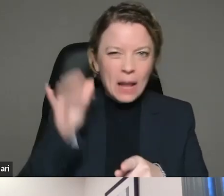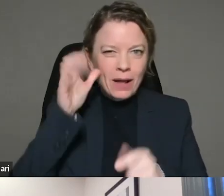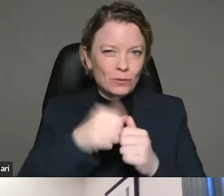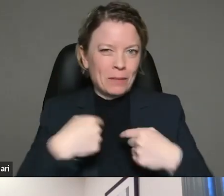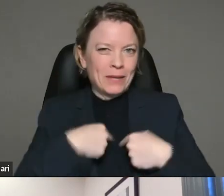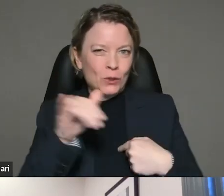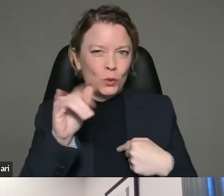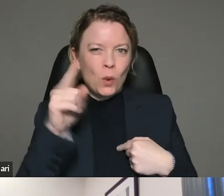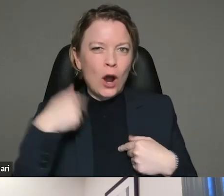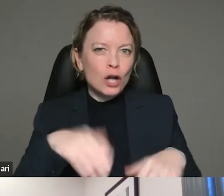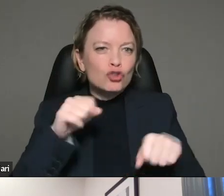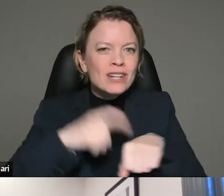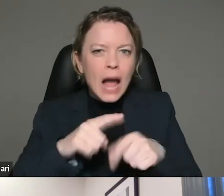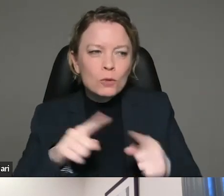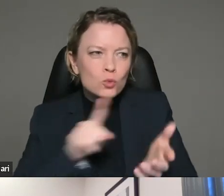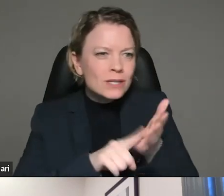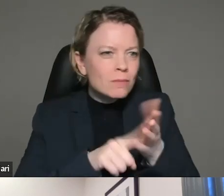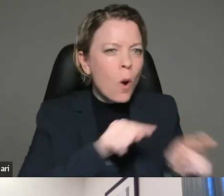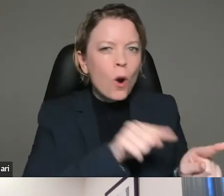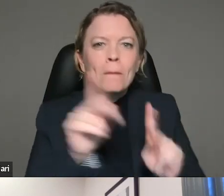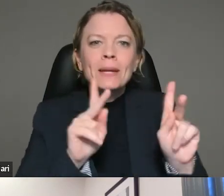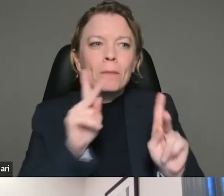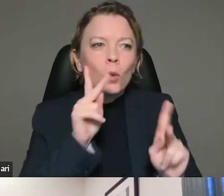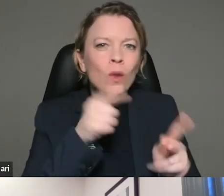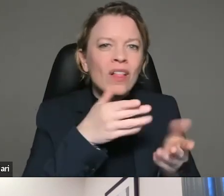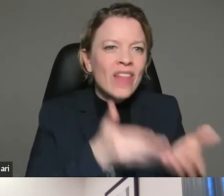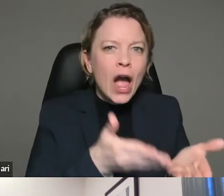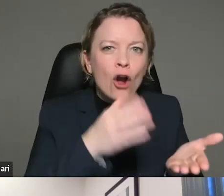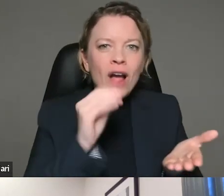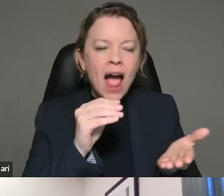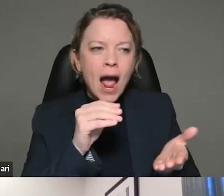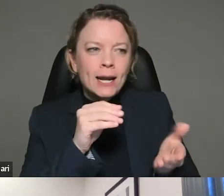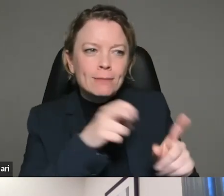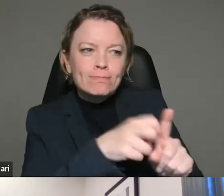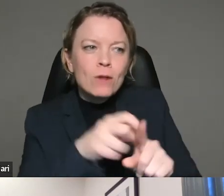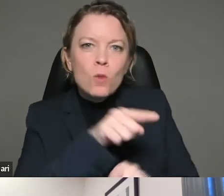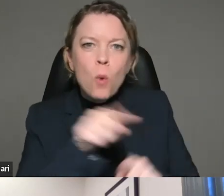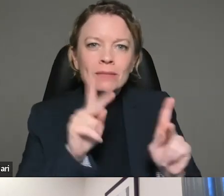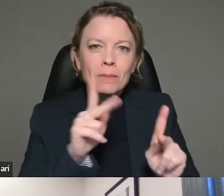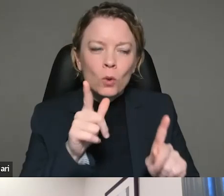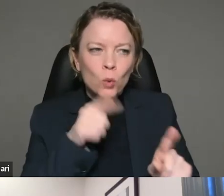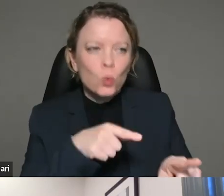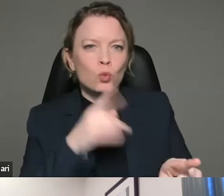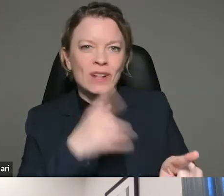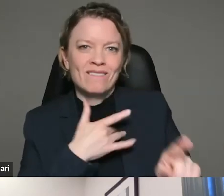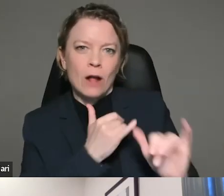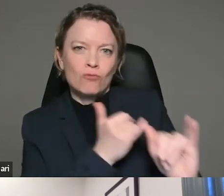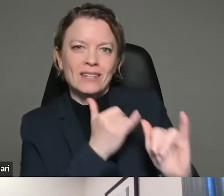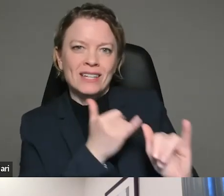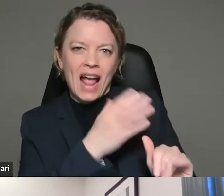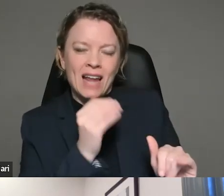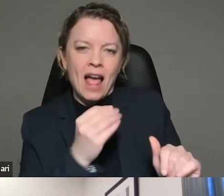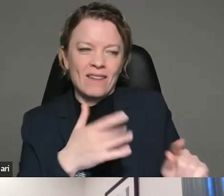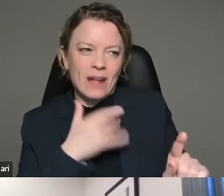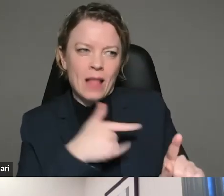to explore who was around, and kind of found the person who really kind of spoke to me the most. And I really felt